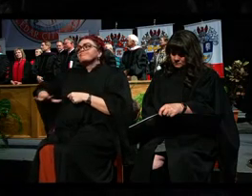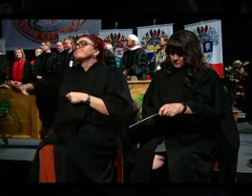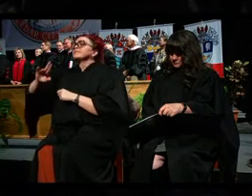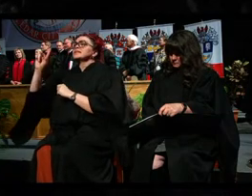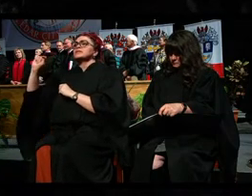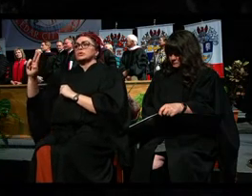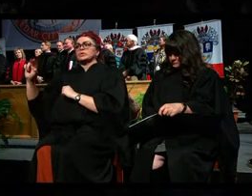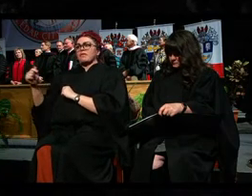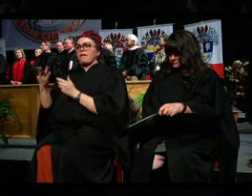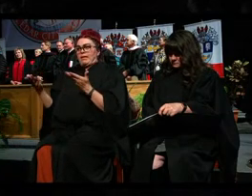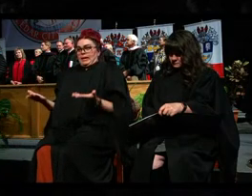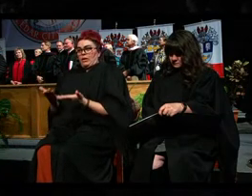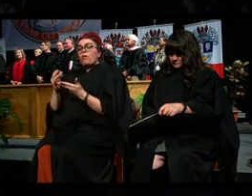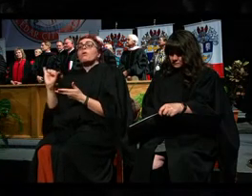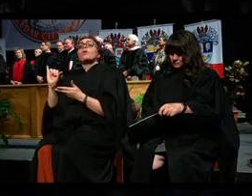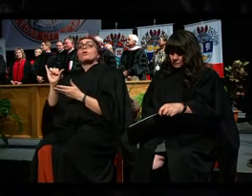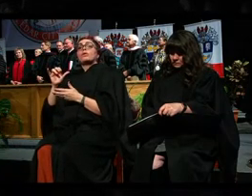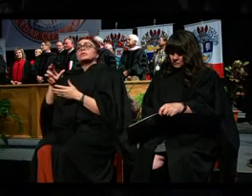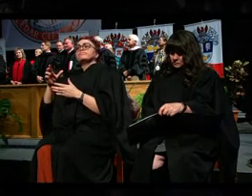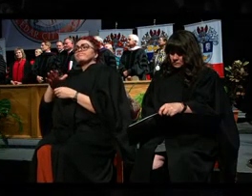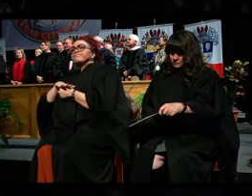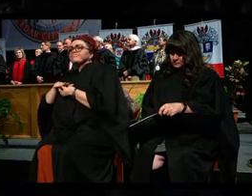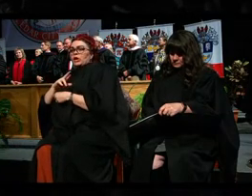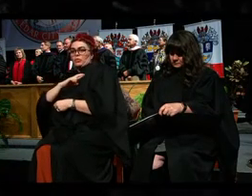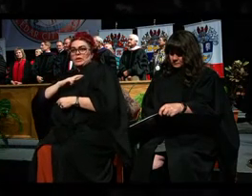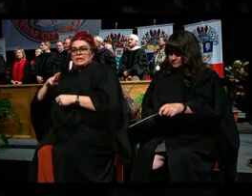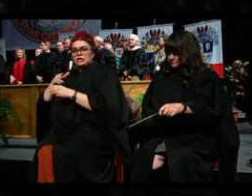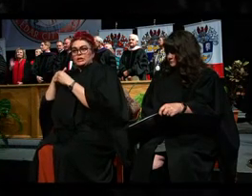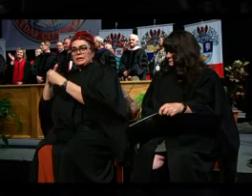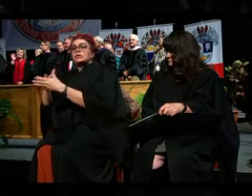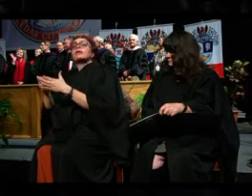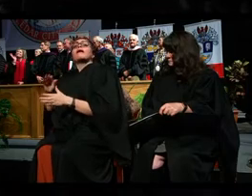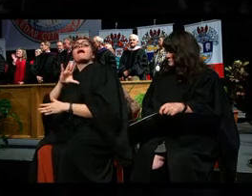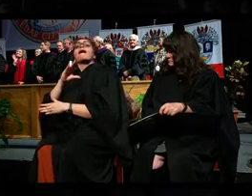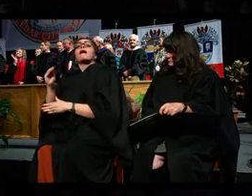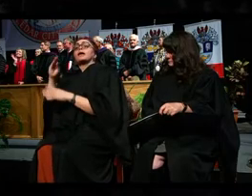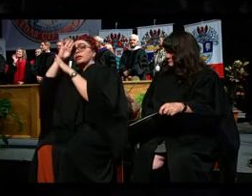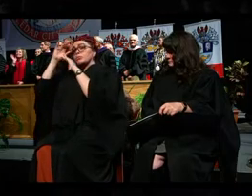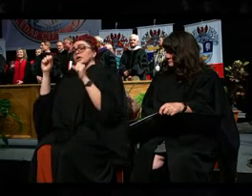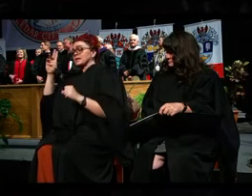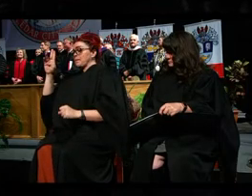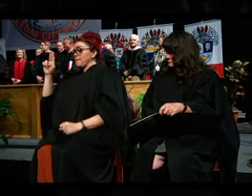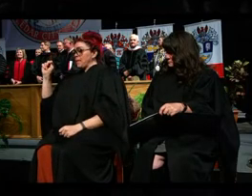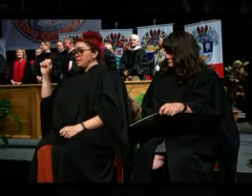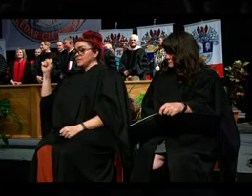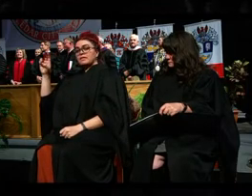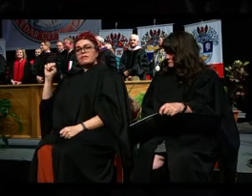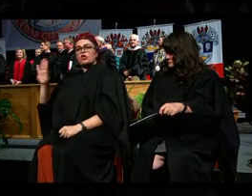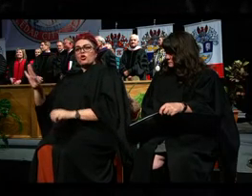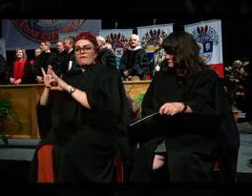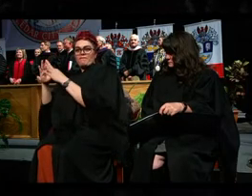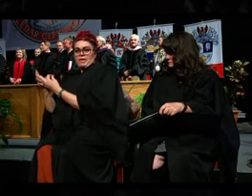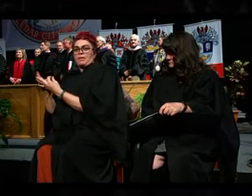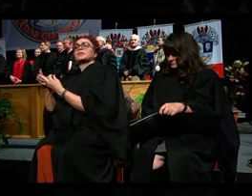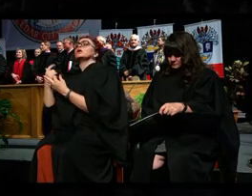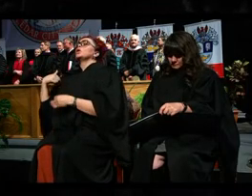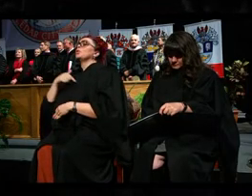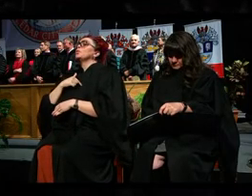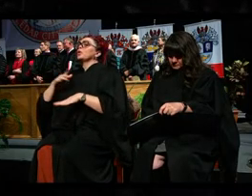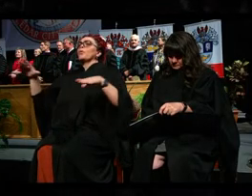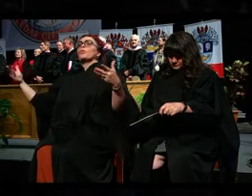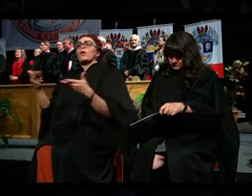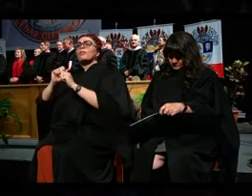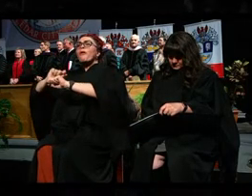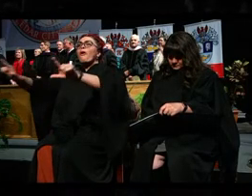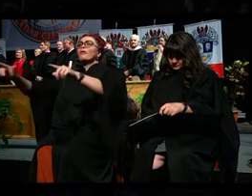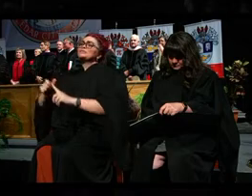state, local religious leaders, and President Benson's family. Please join in welcoming all of our special guests to SUU's